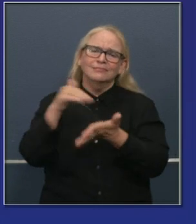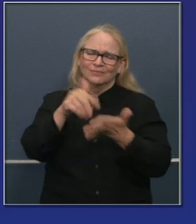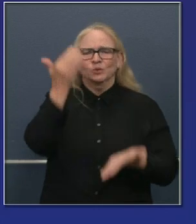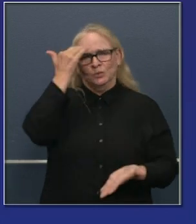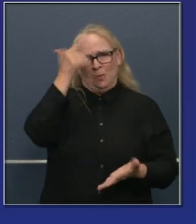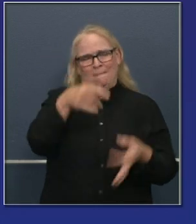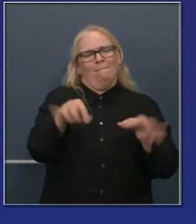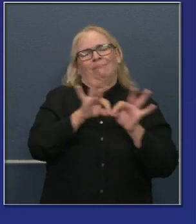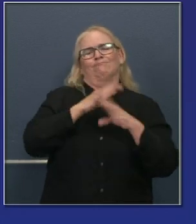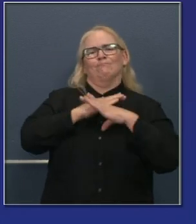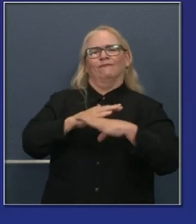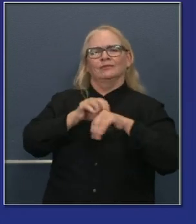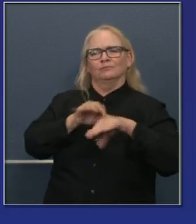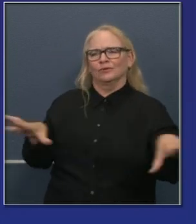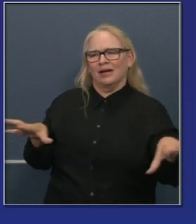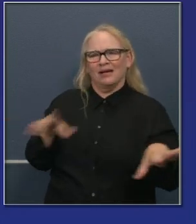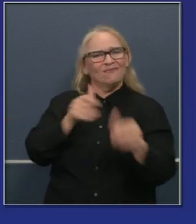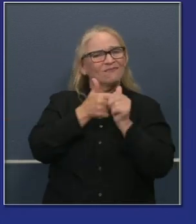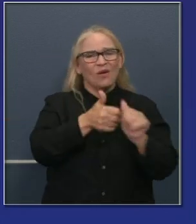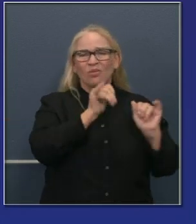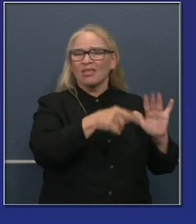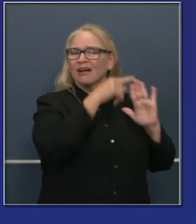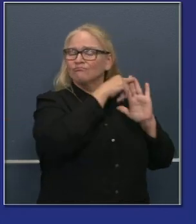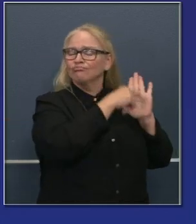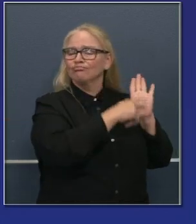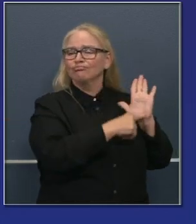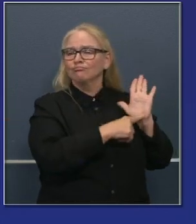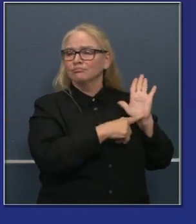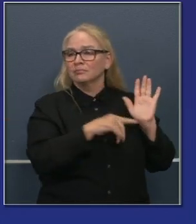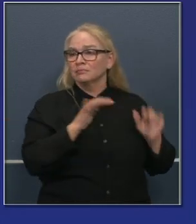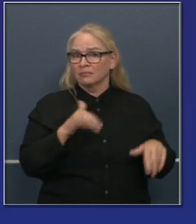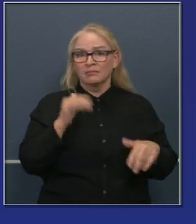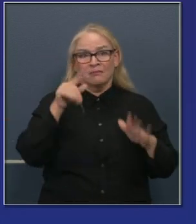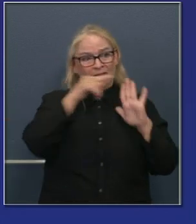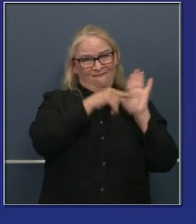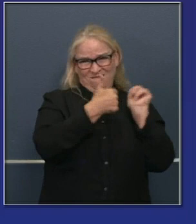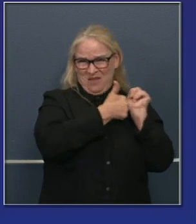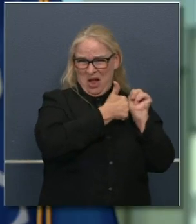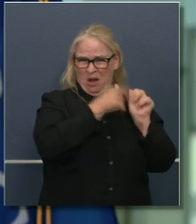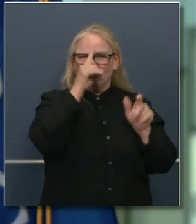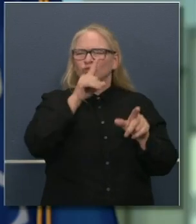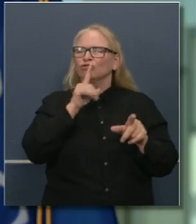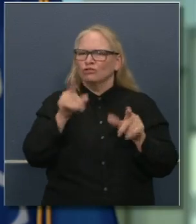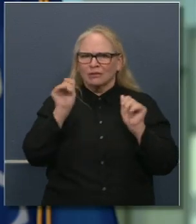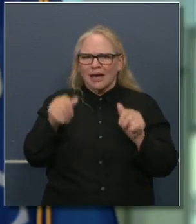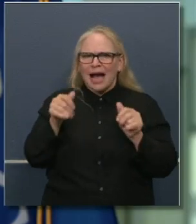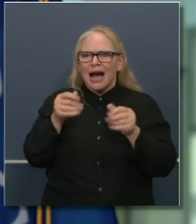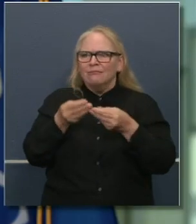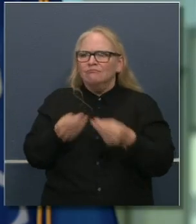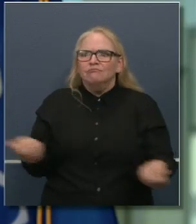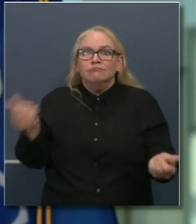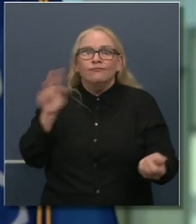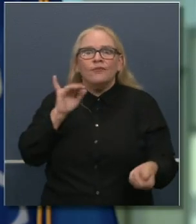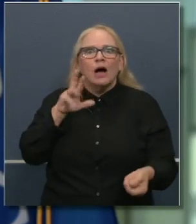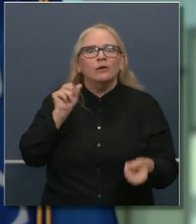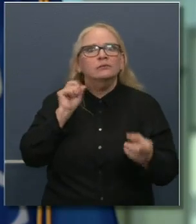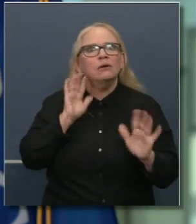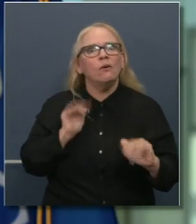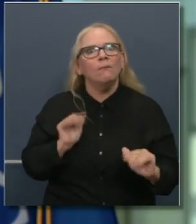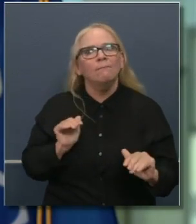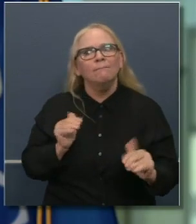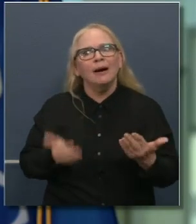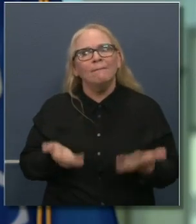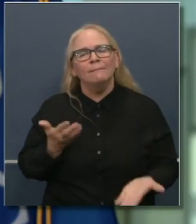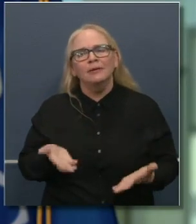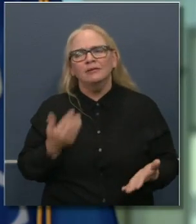actually extinguish this virus. I saw one study, I don't even want to get into the details, but if every American wore